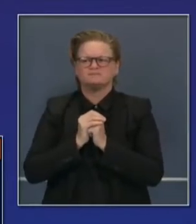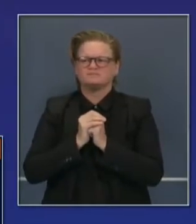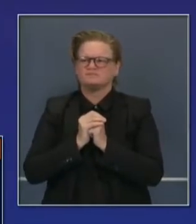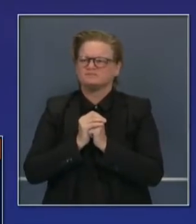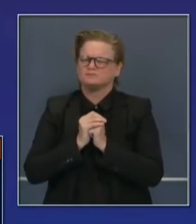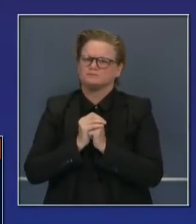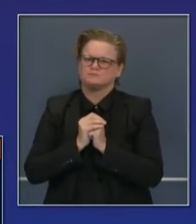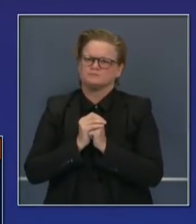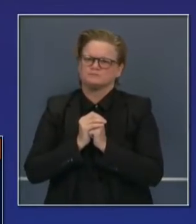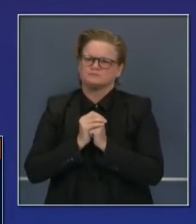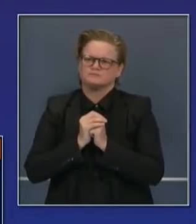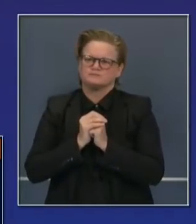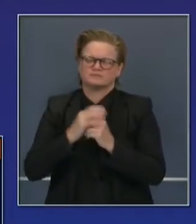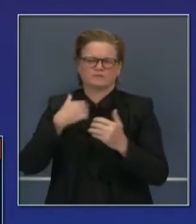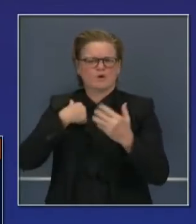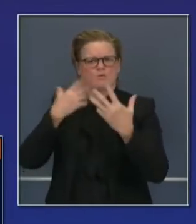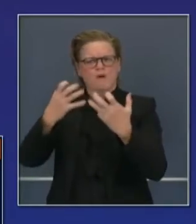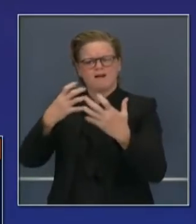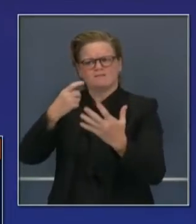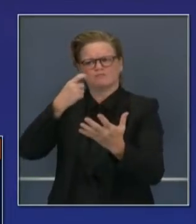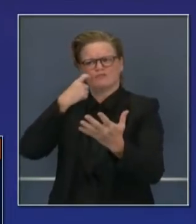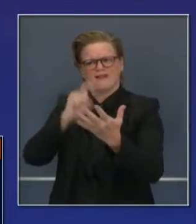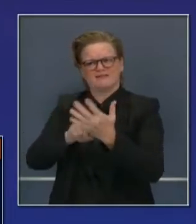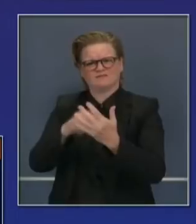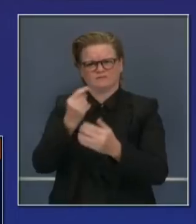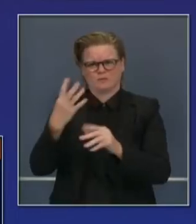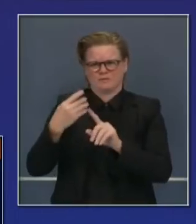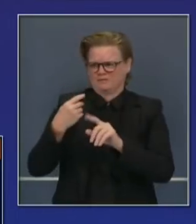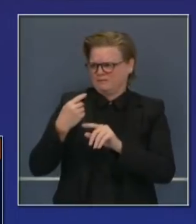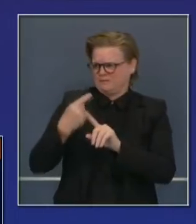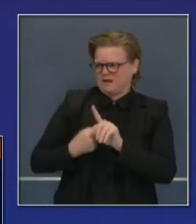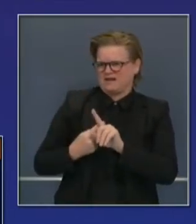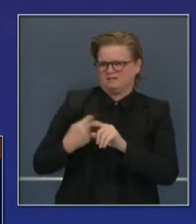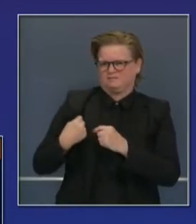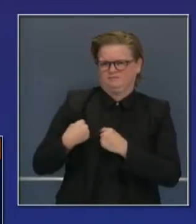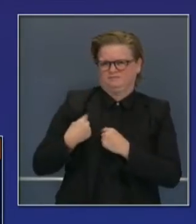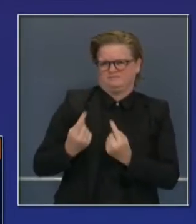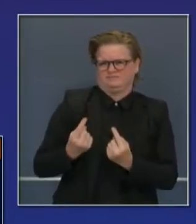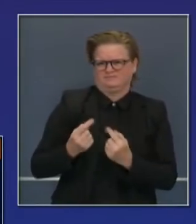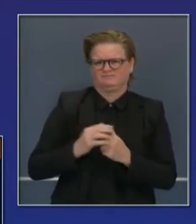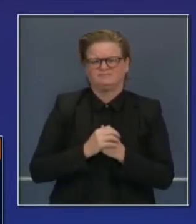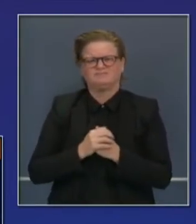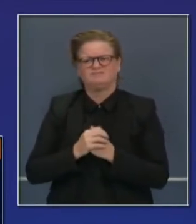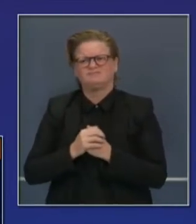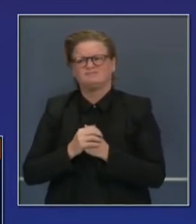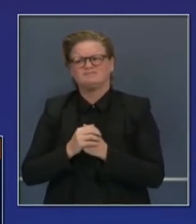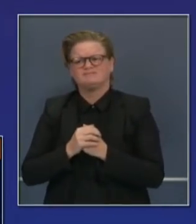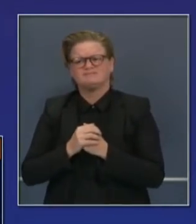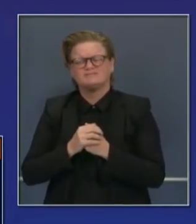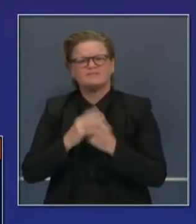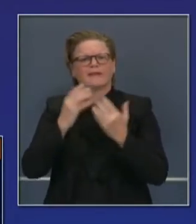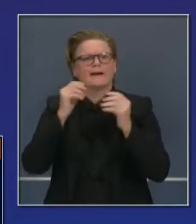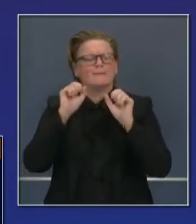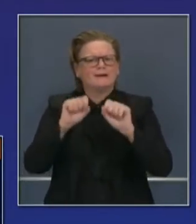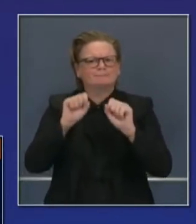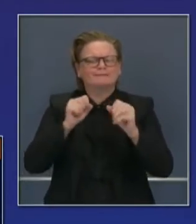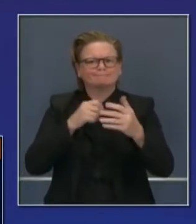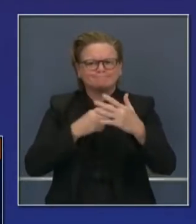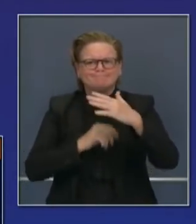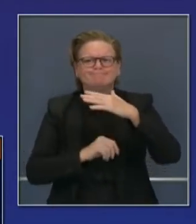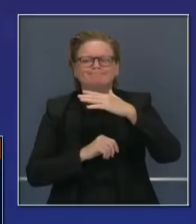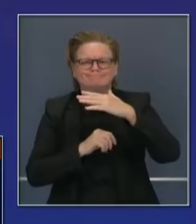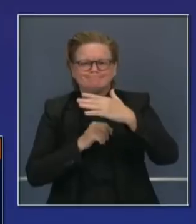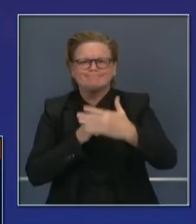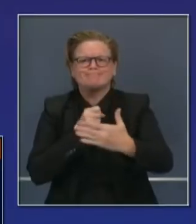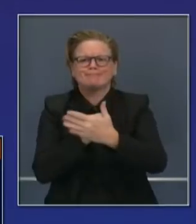number of months the limitations and capacity limitations in terms of doing everything that traditionally you were able